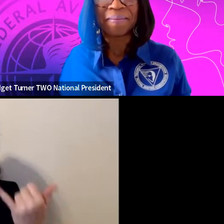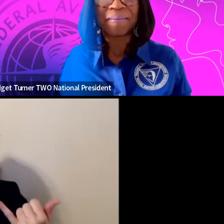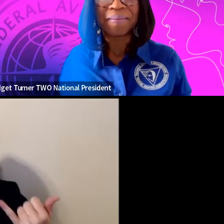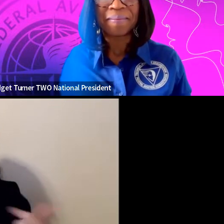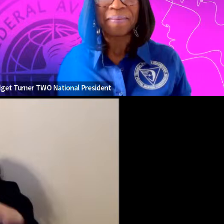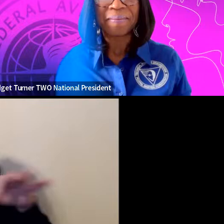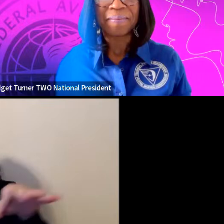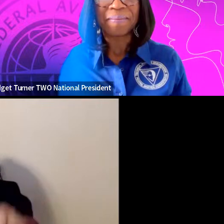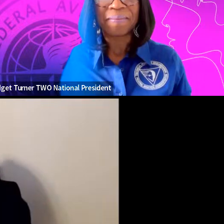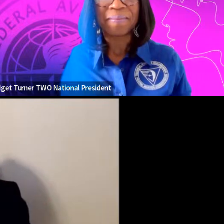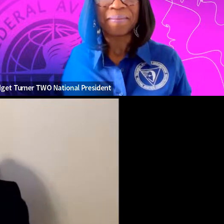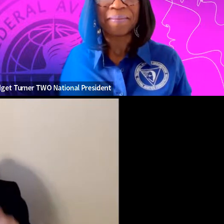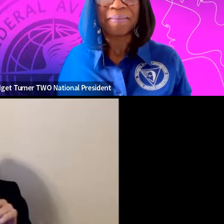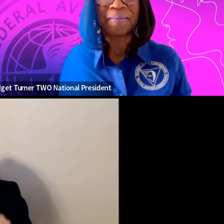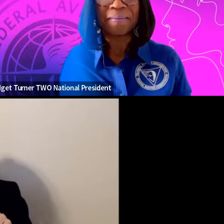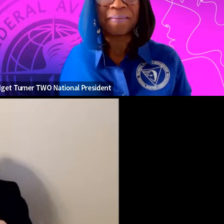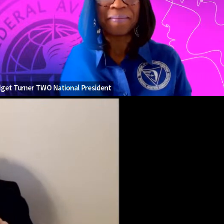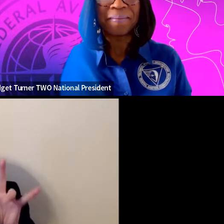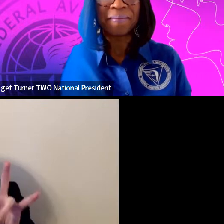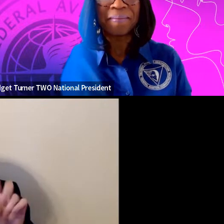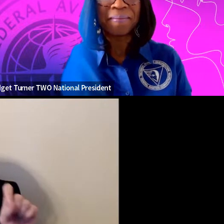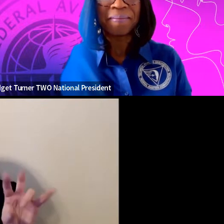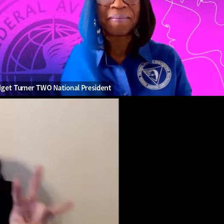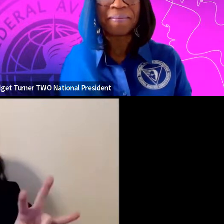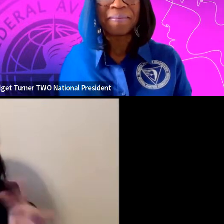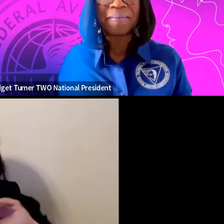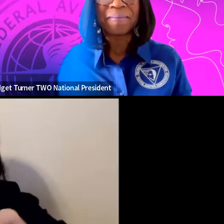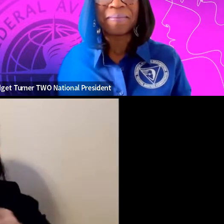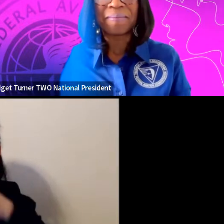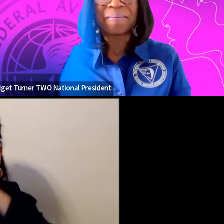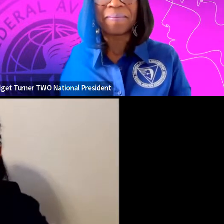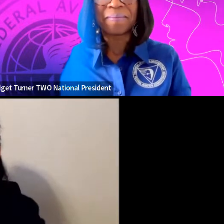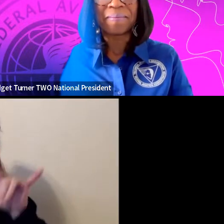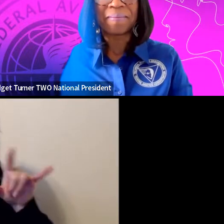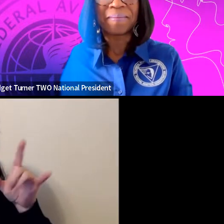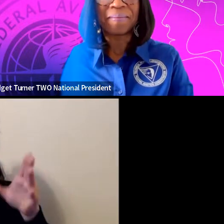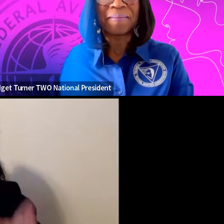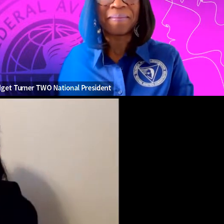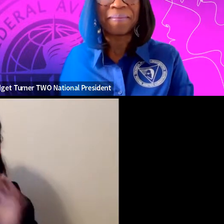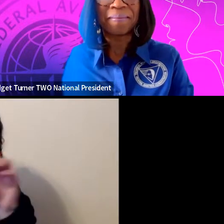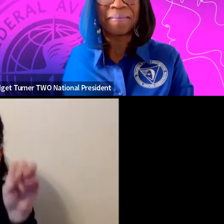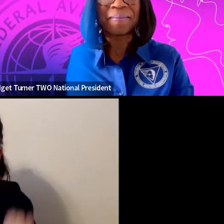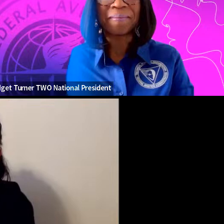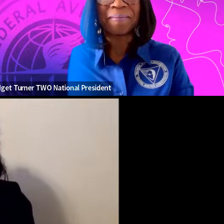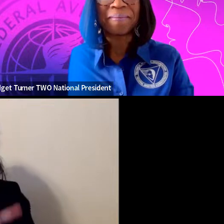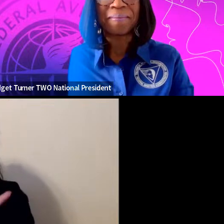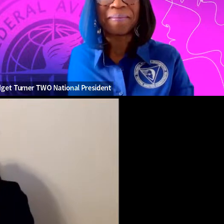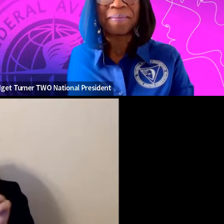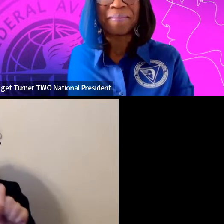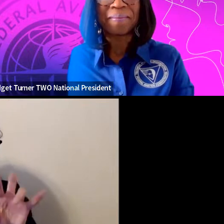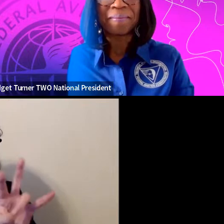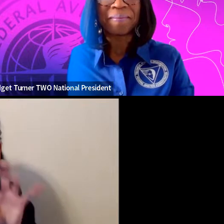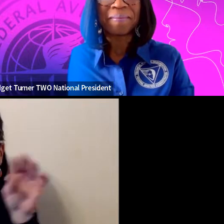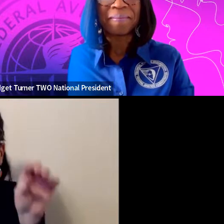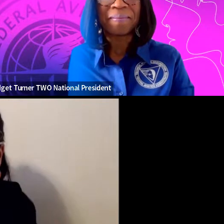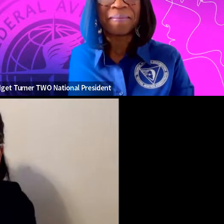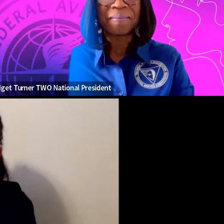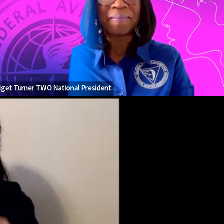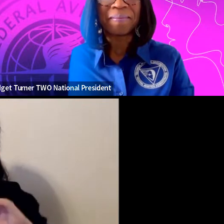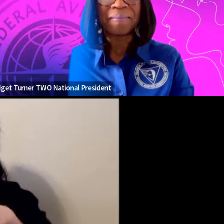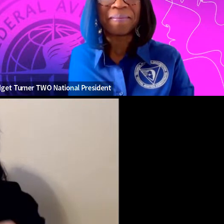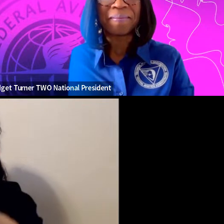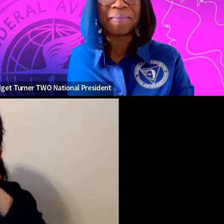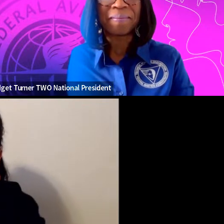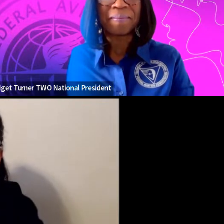you. 7.7 are the number of female pilots. That's a percentage. 7.7% is the number of female